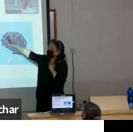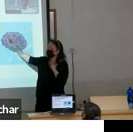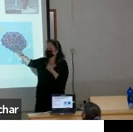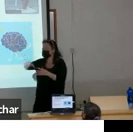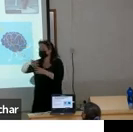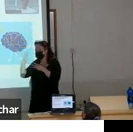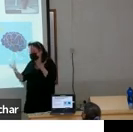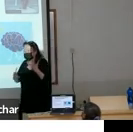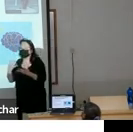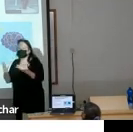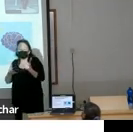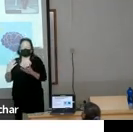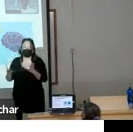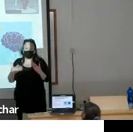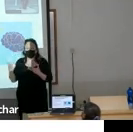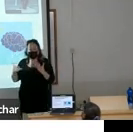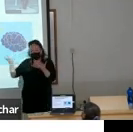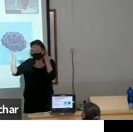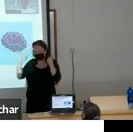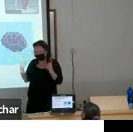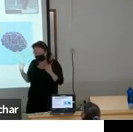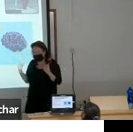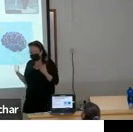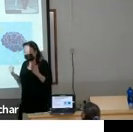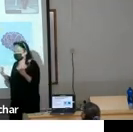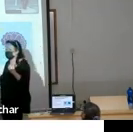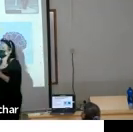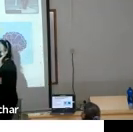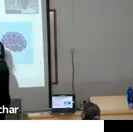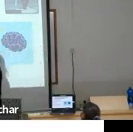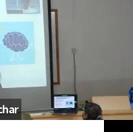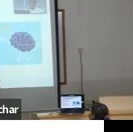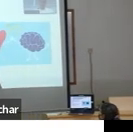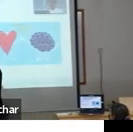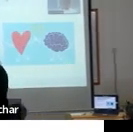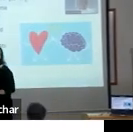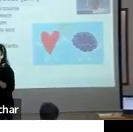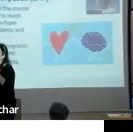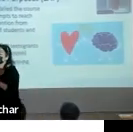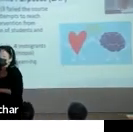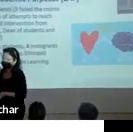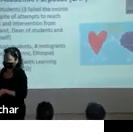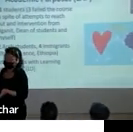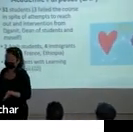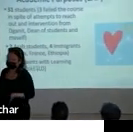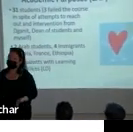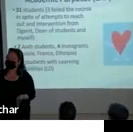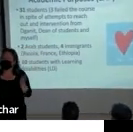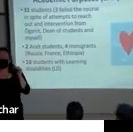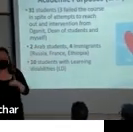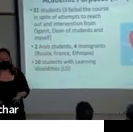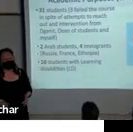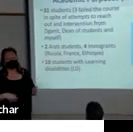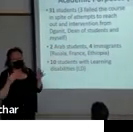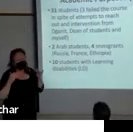I tried to draw conclusions from the previous course. I gave them less choice.